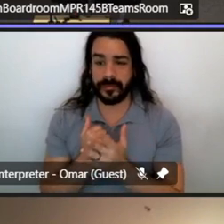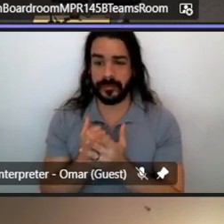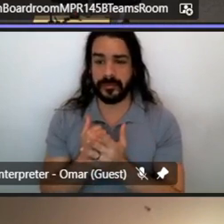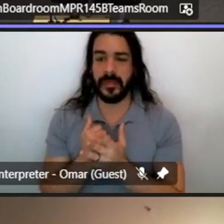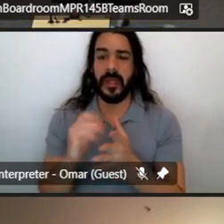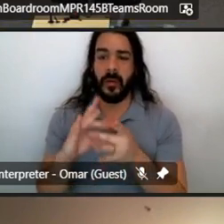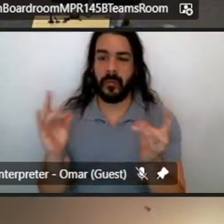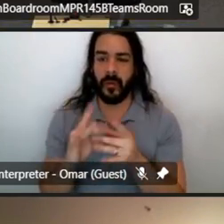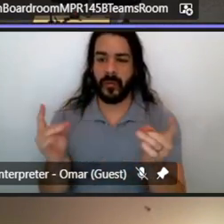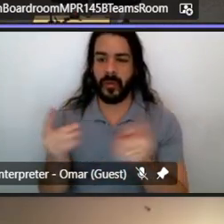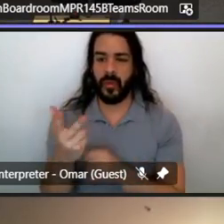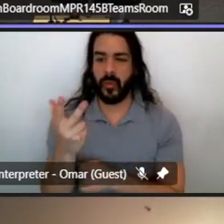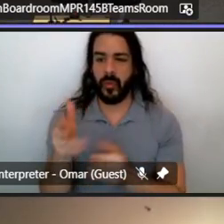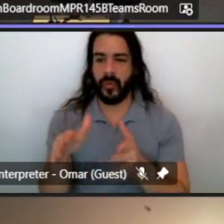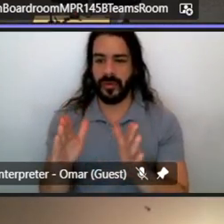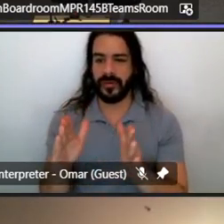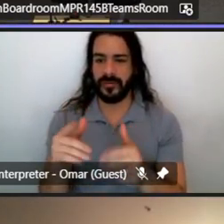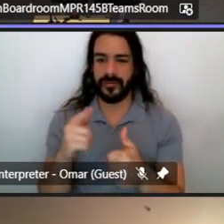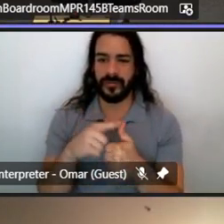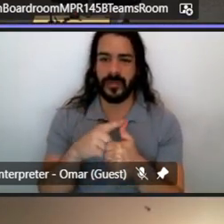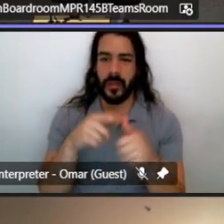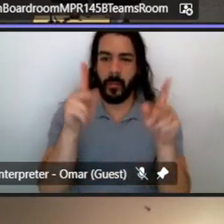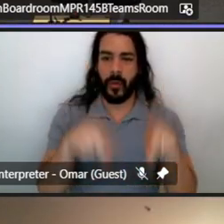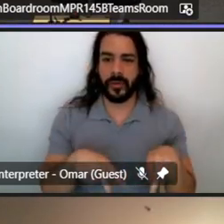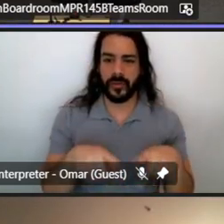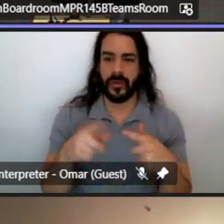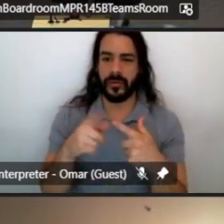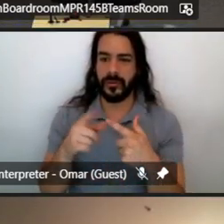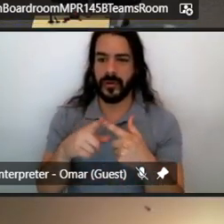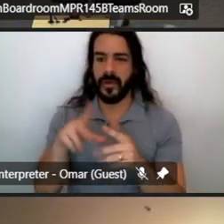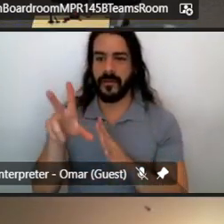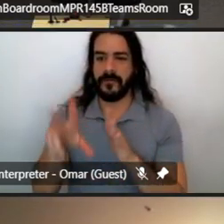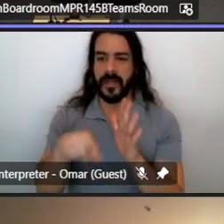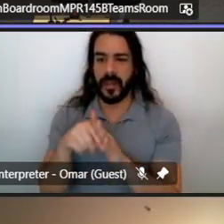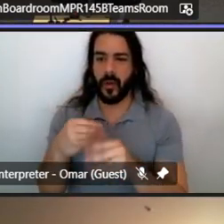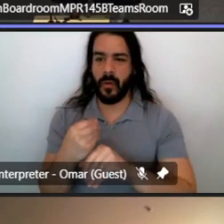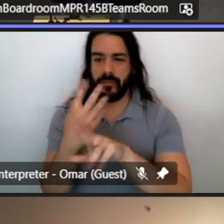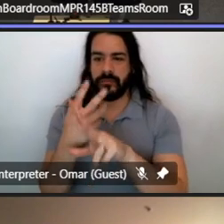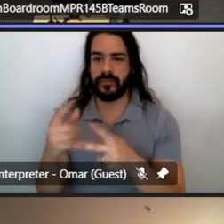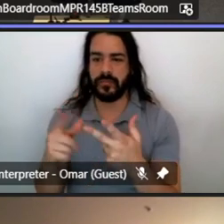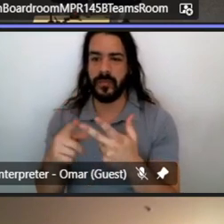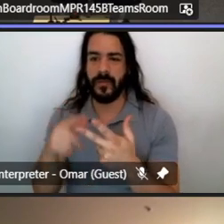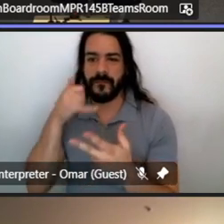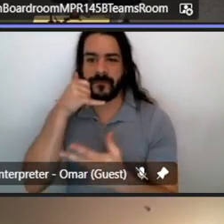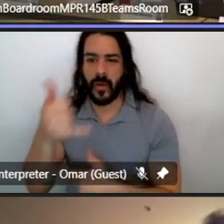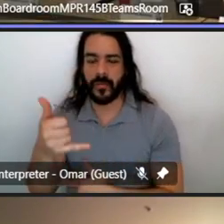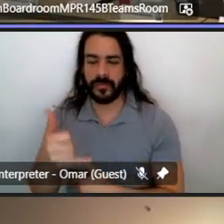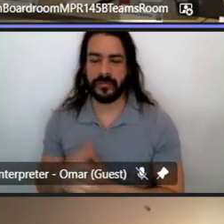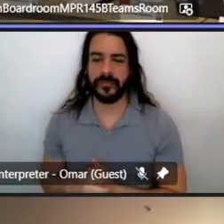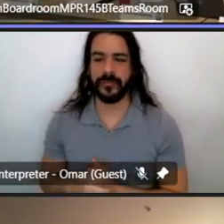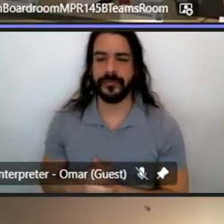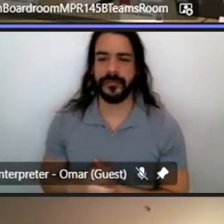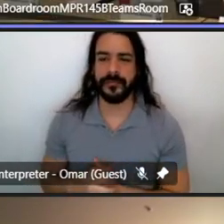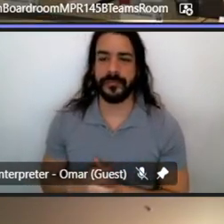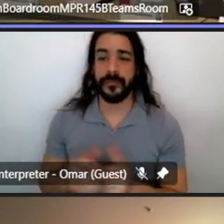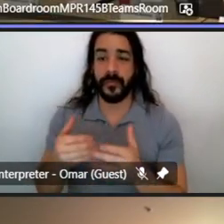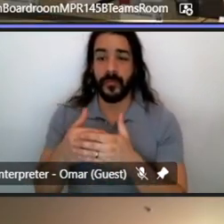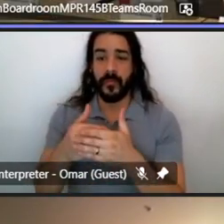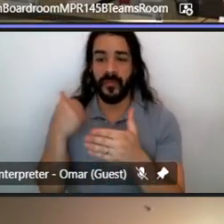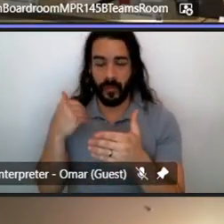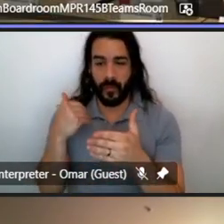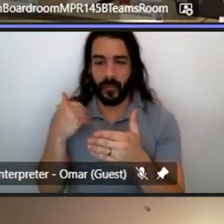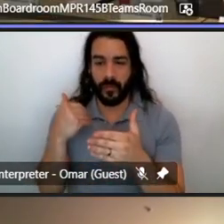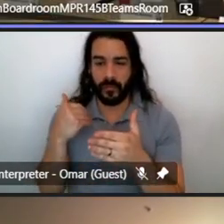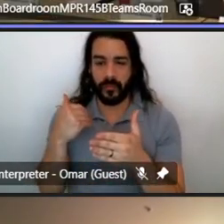three different ways this evening: in person, via video, and via phone. Before we